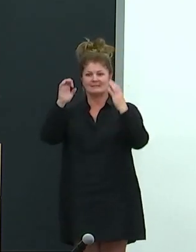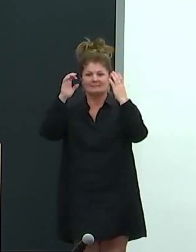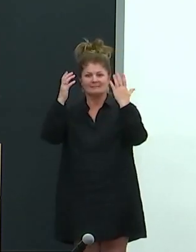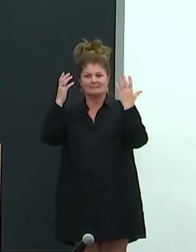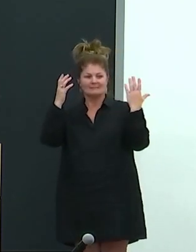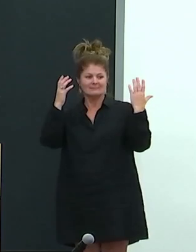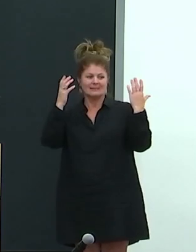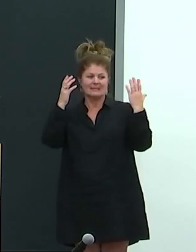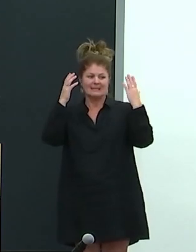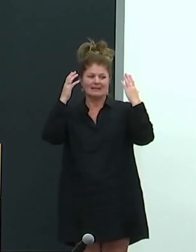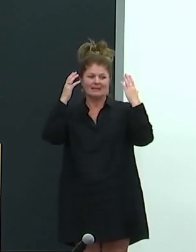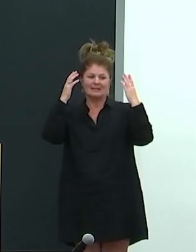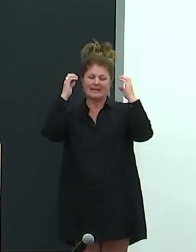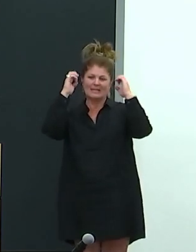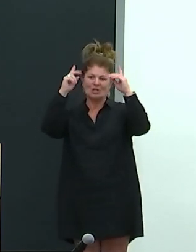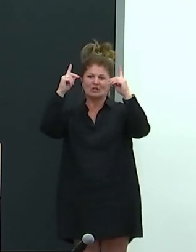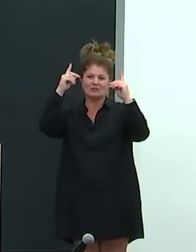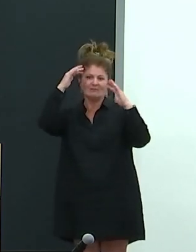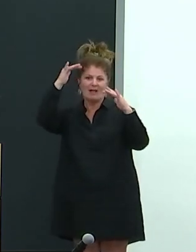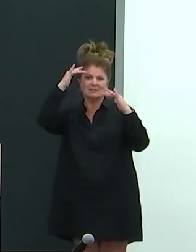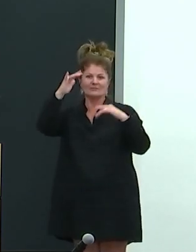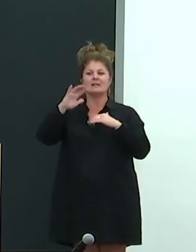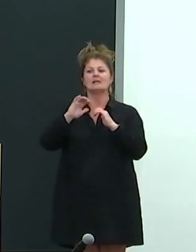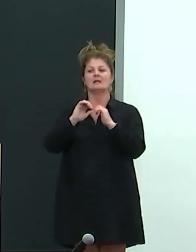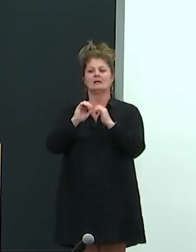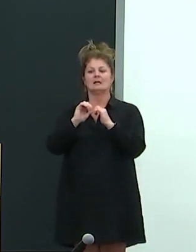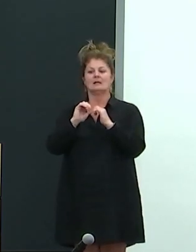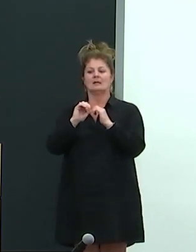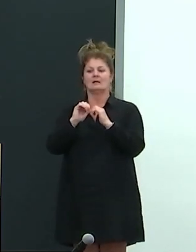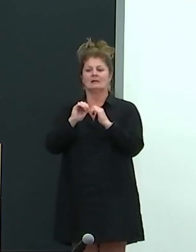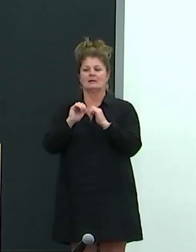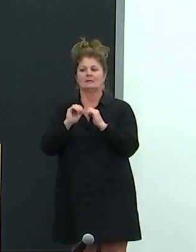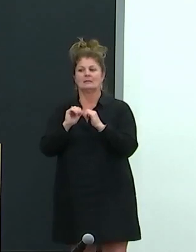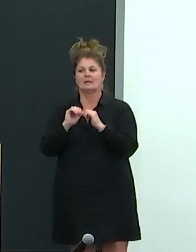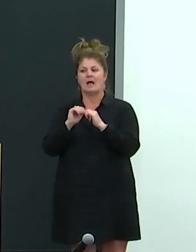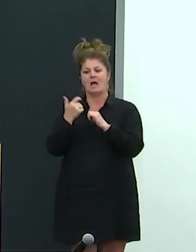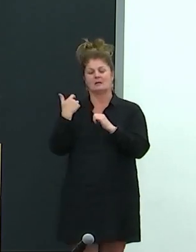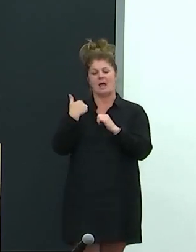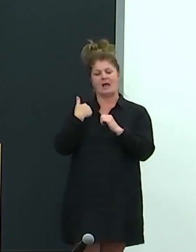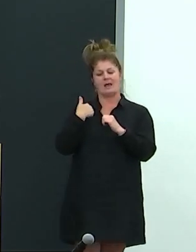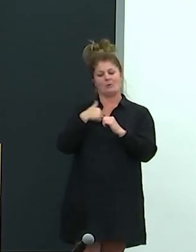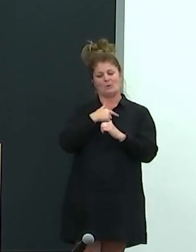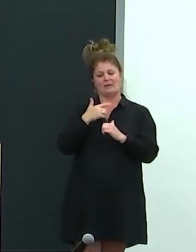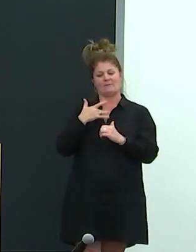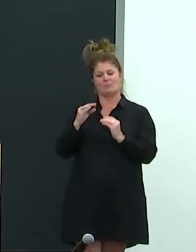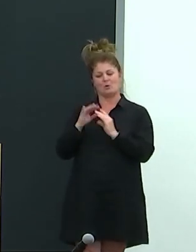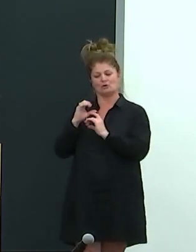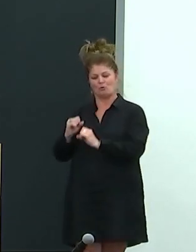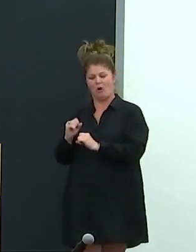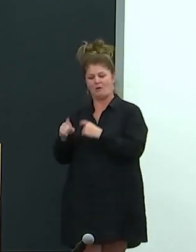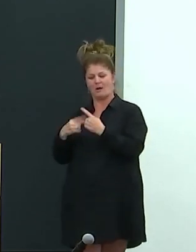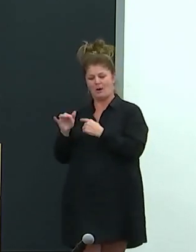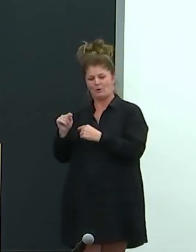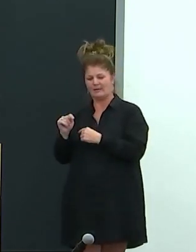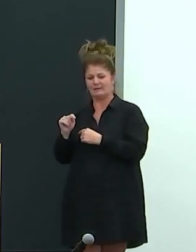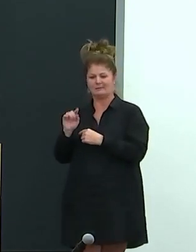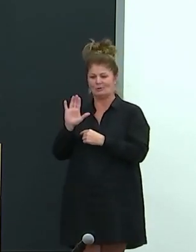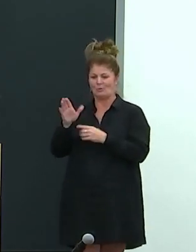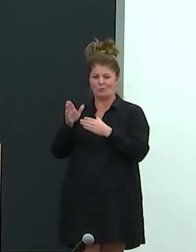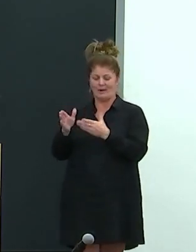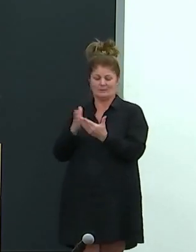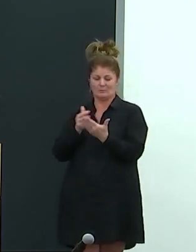some faculty feel more strongly about one way or another. It's not been